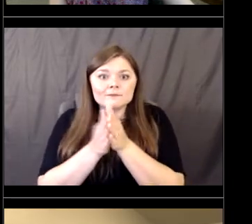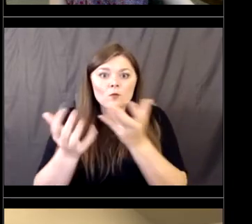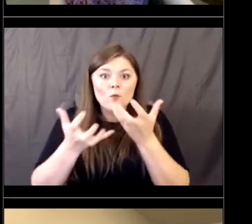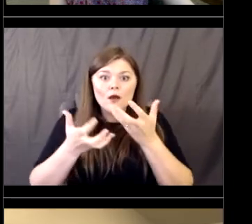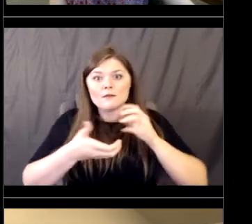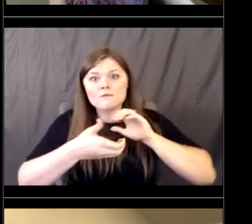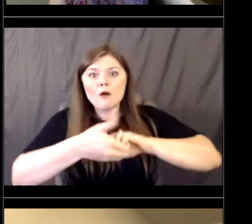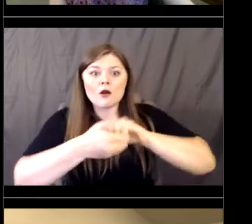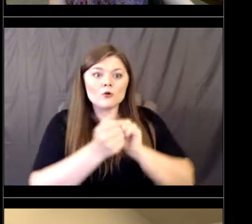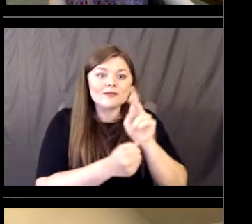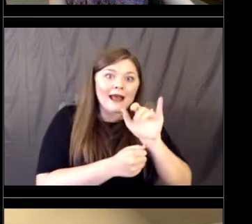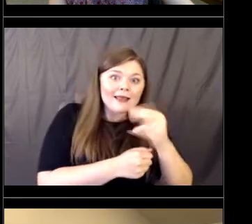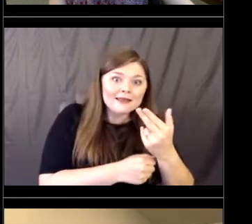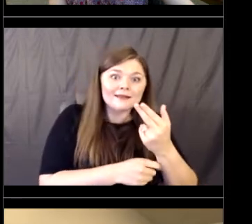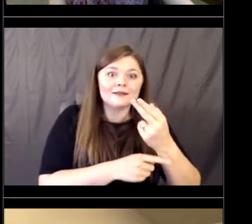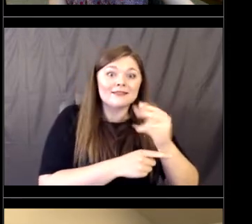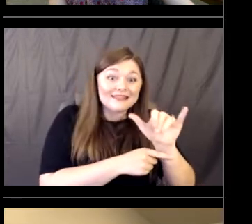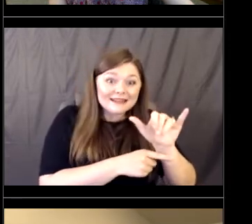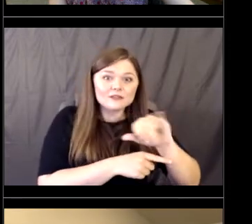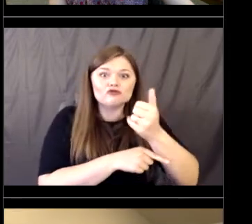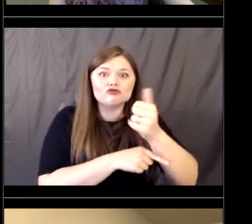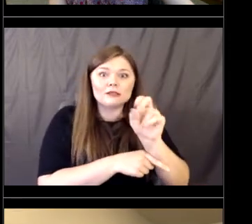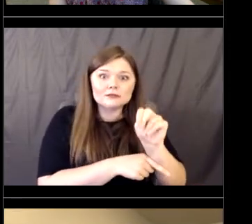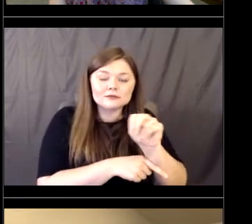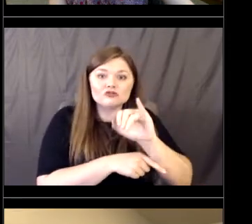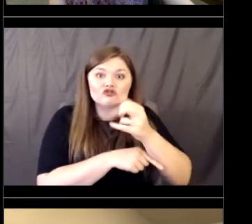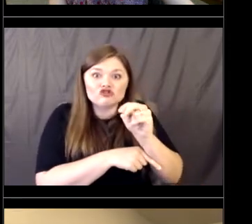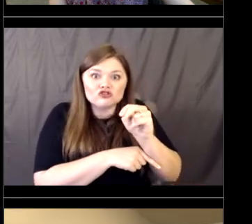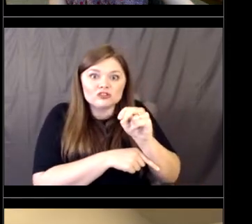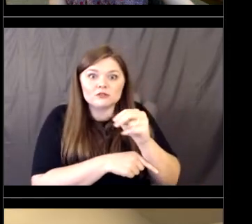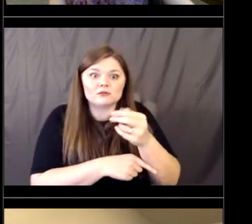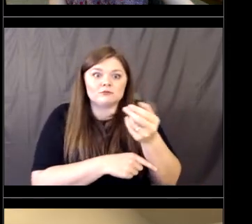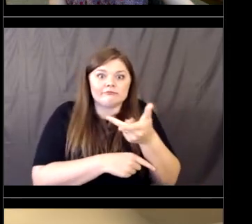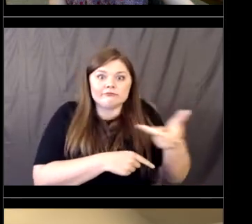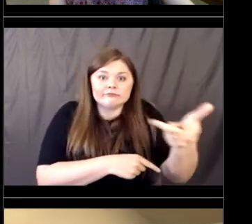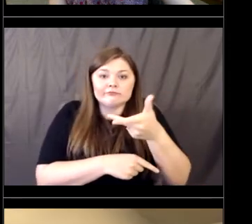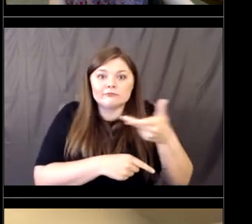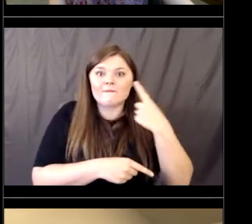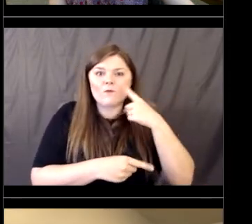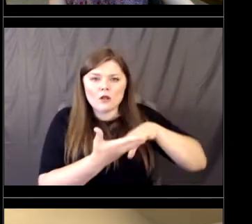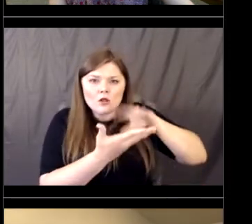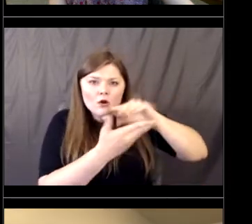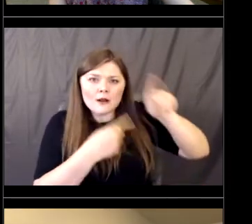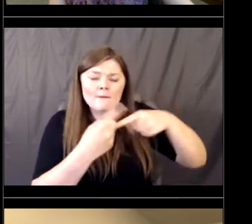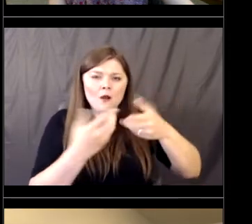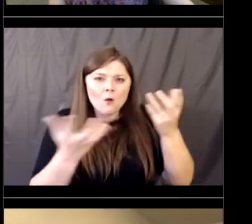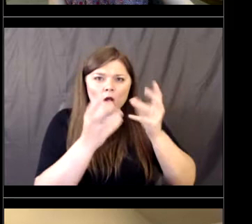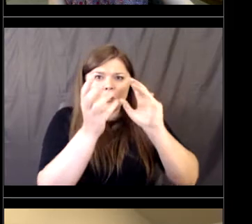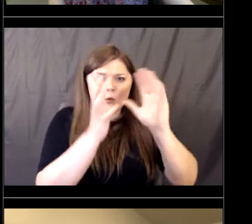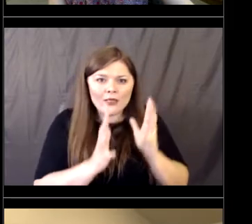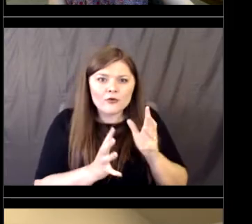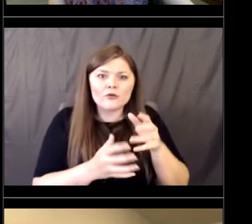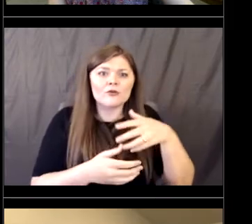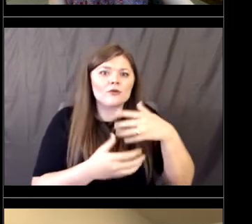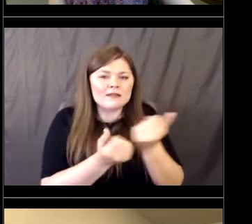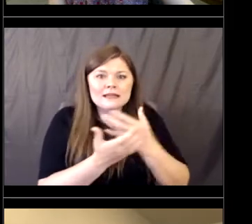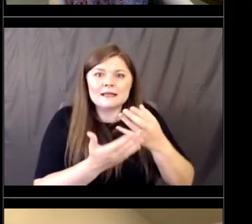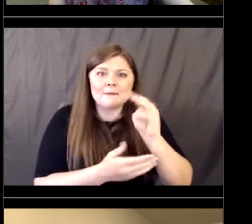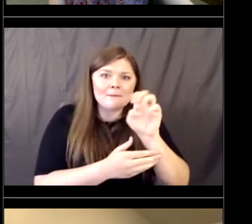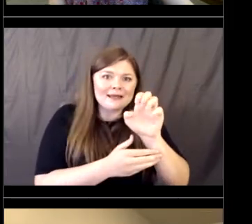and Jason and Jennifer to learn a lot about, the weather enterprise and, meteorology, which I've learned so much.